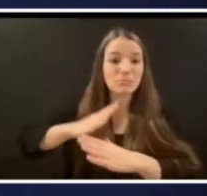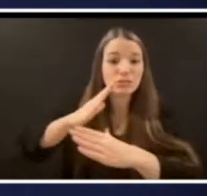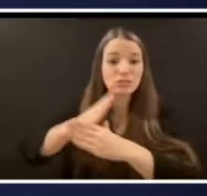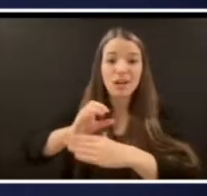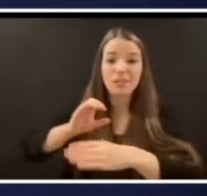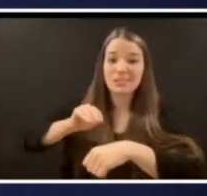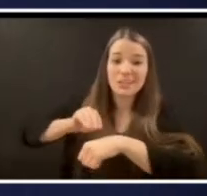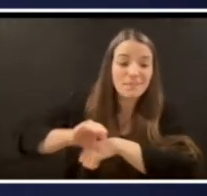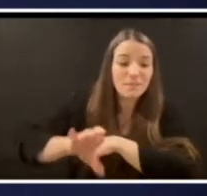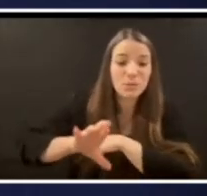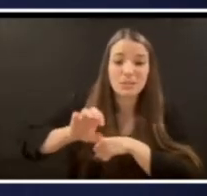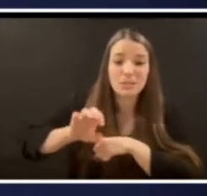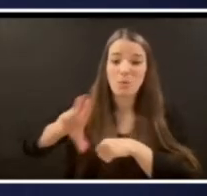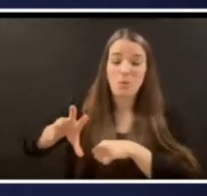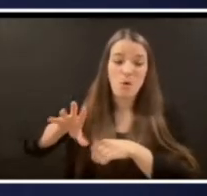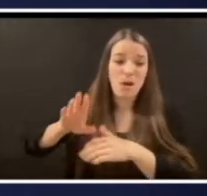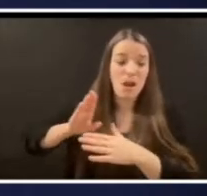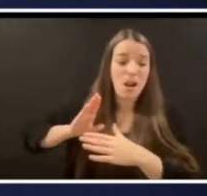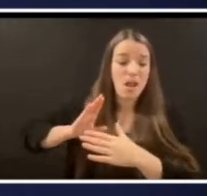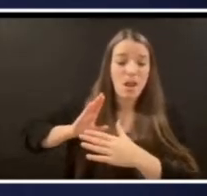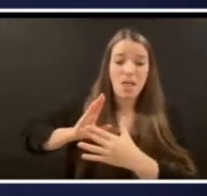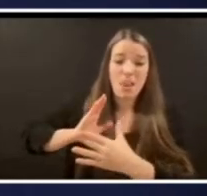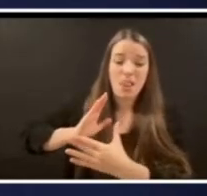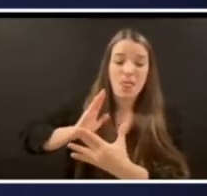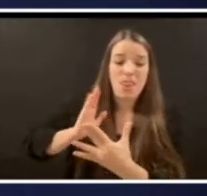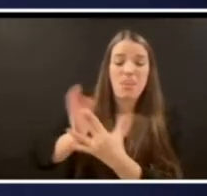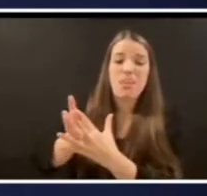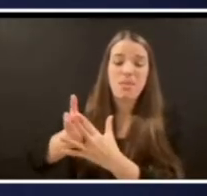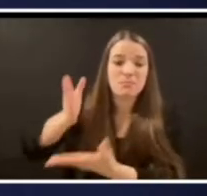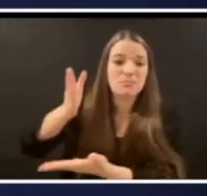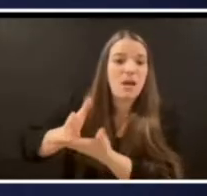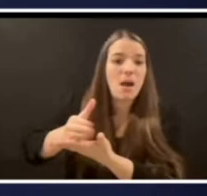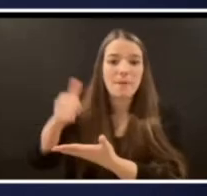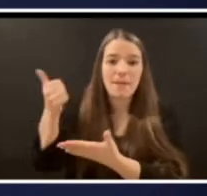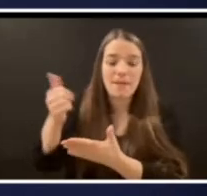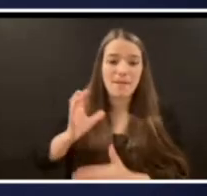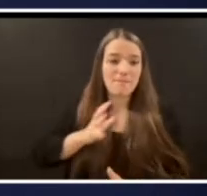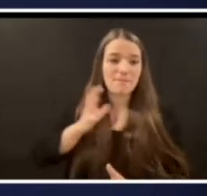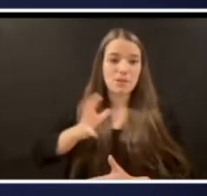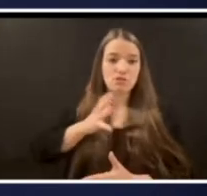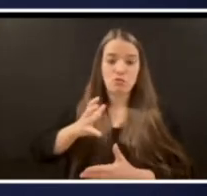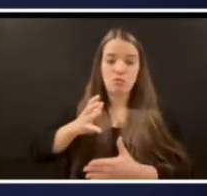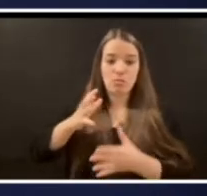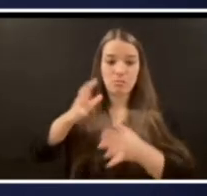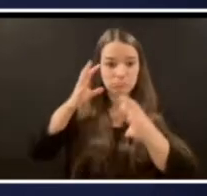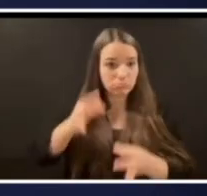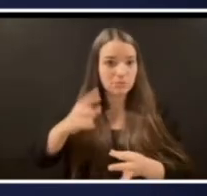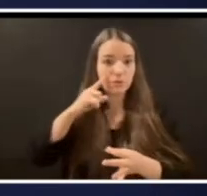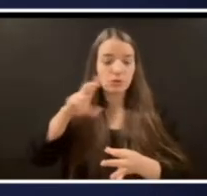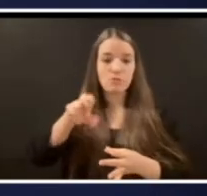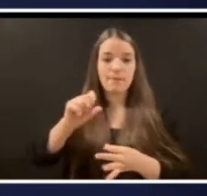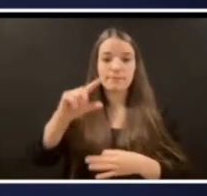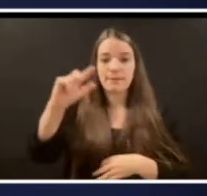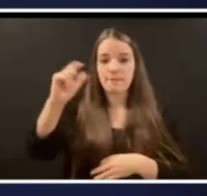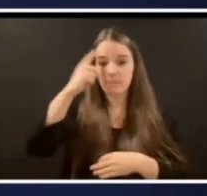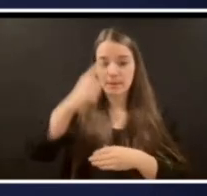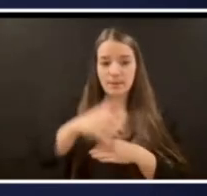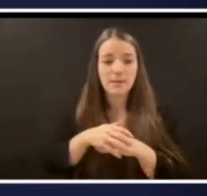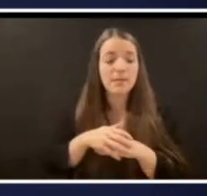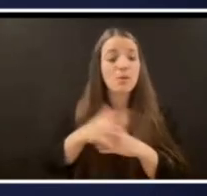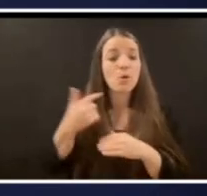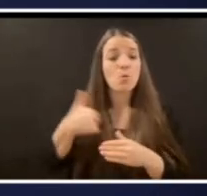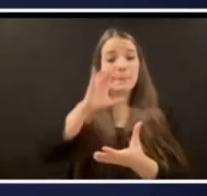impede any official proceeding of the United States government. We believe that the evidence described